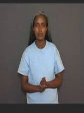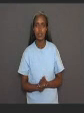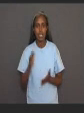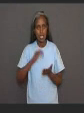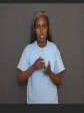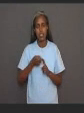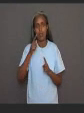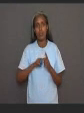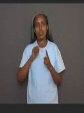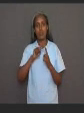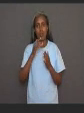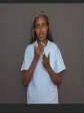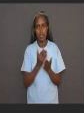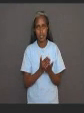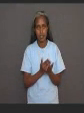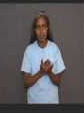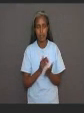Let's get back to our lesson.